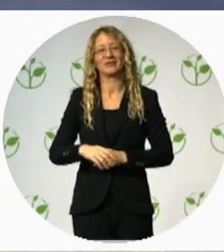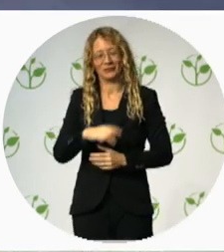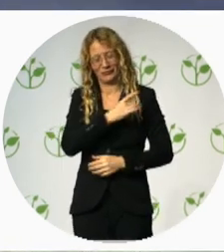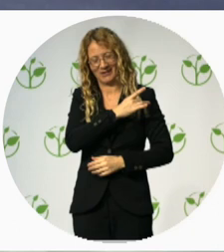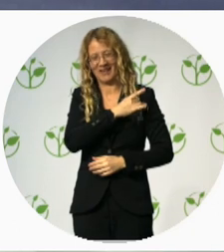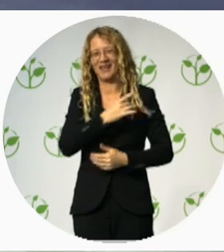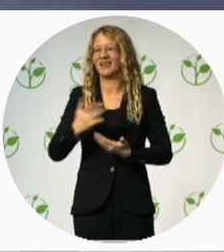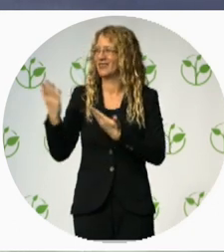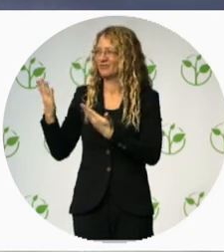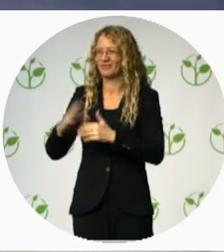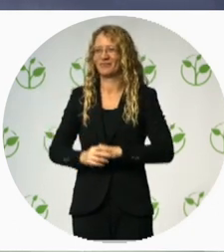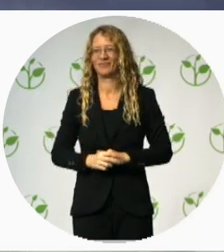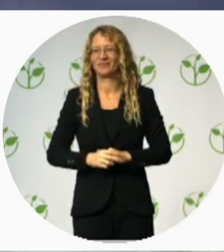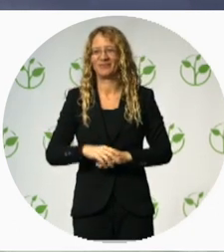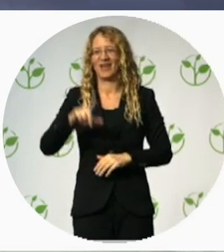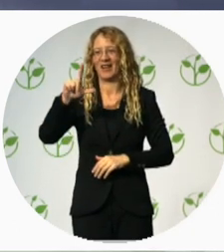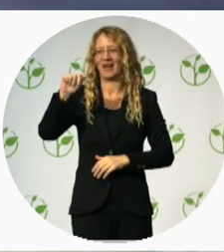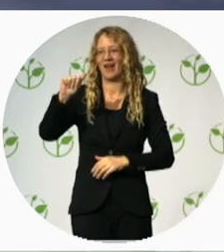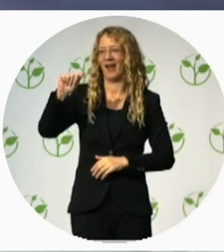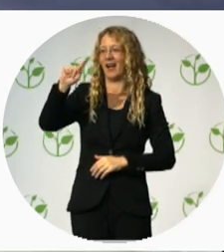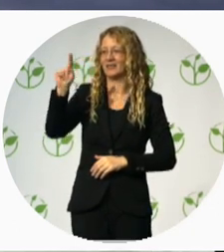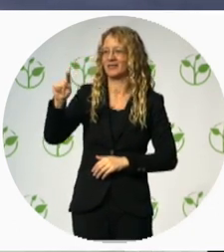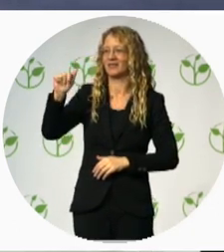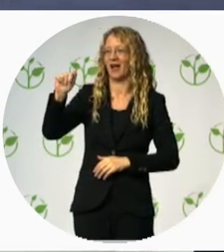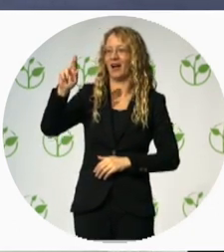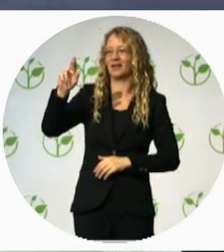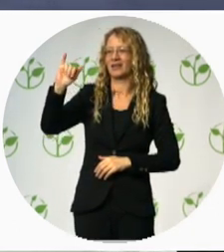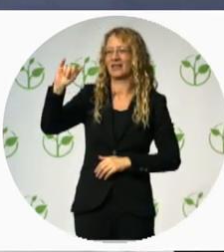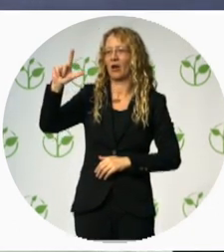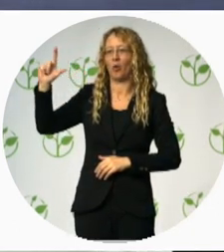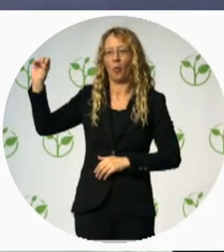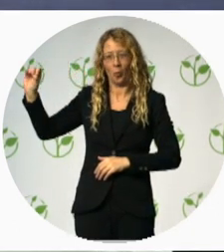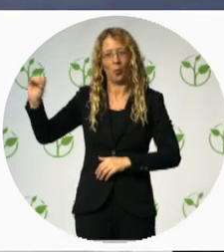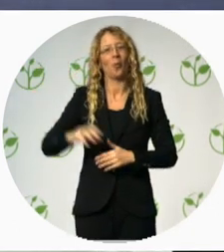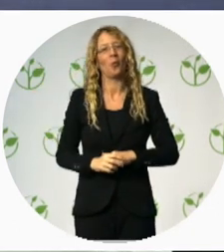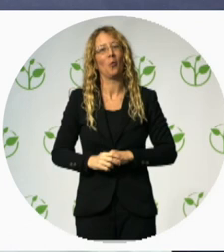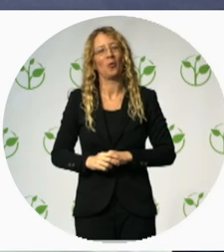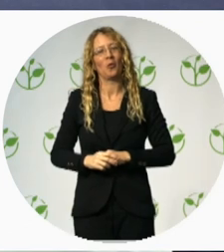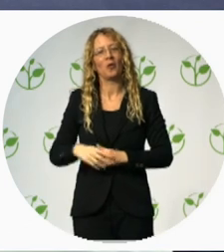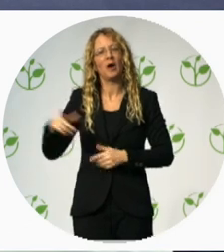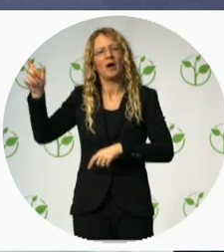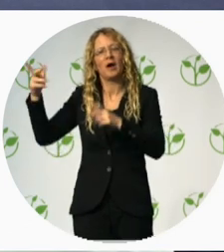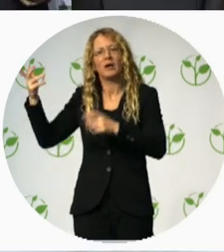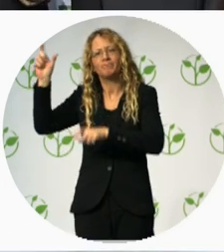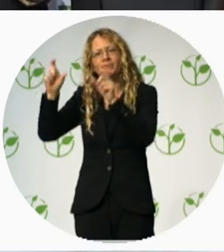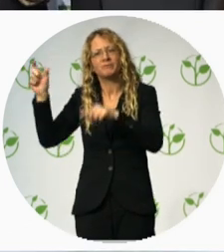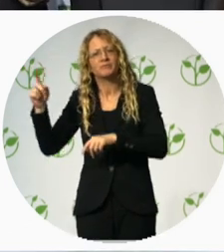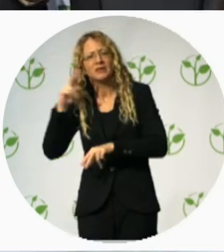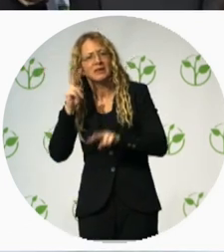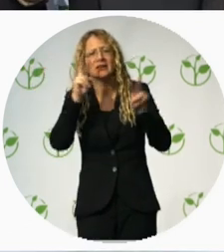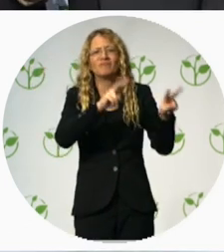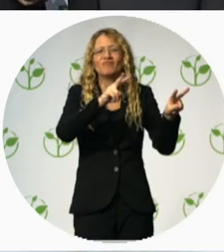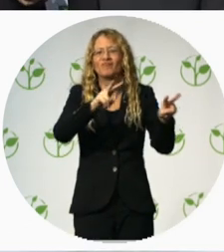with location information, improving the autonomy of blind and visually impaired people. The Lazario app is a free application